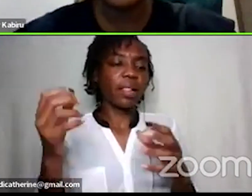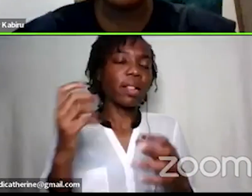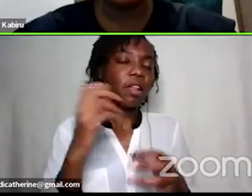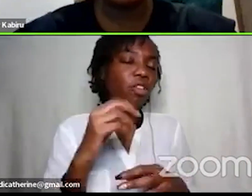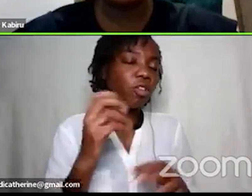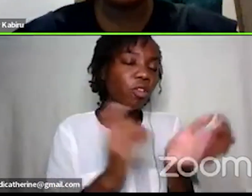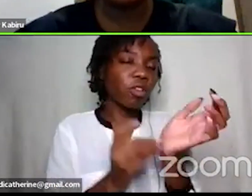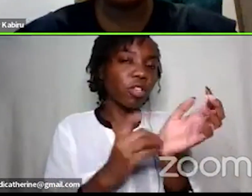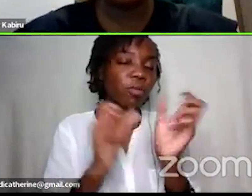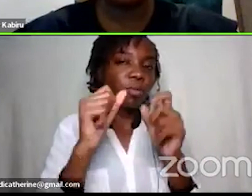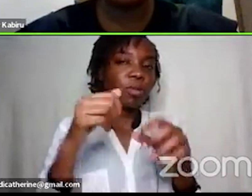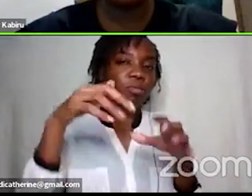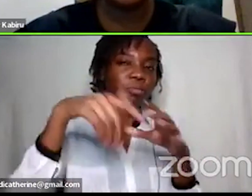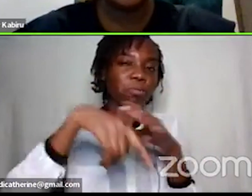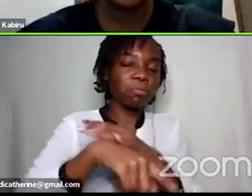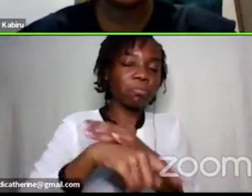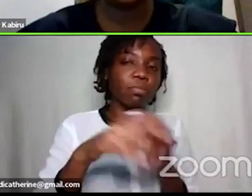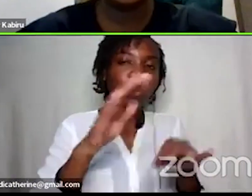that matter.